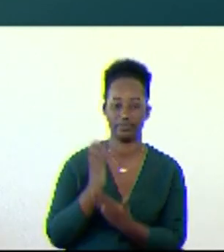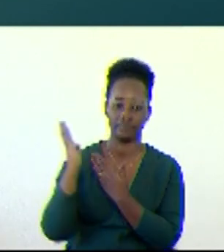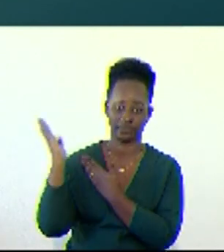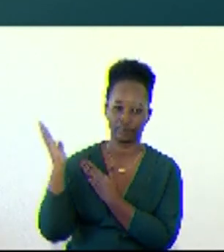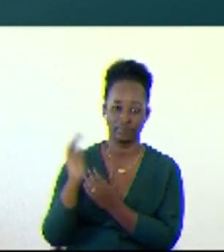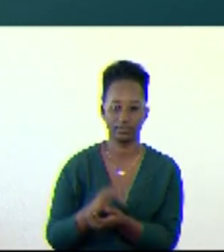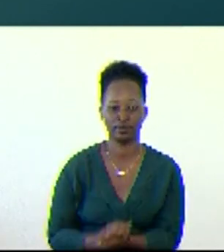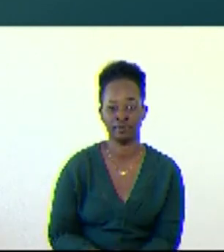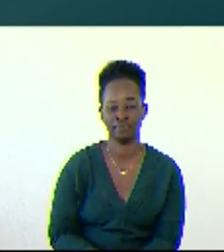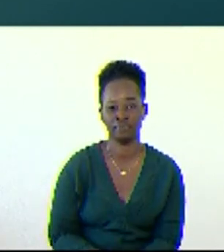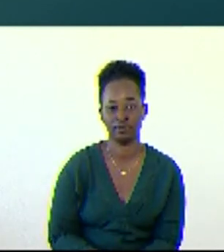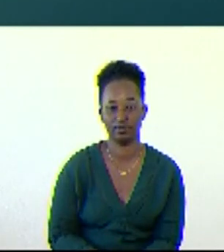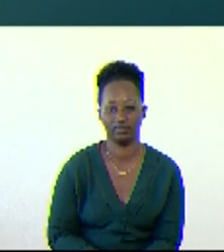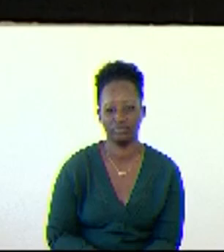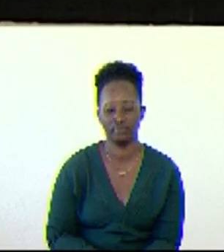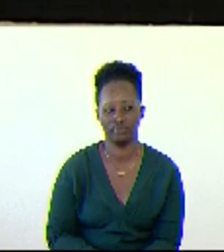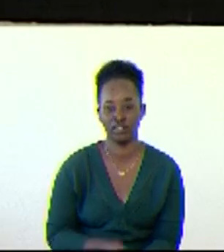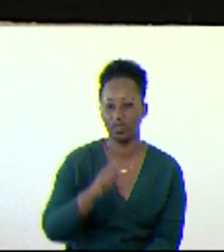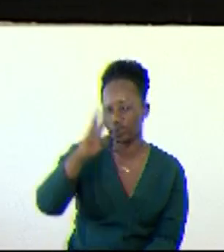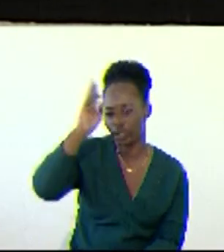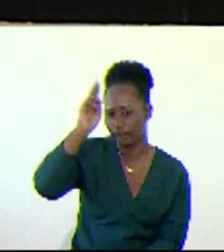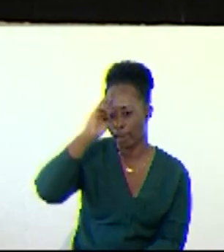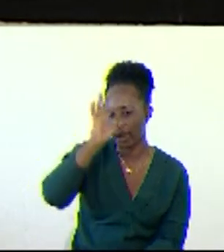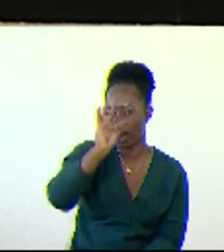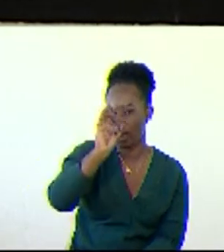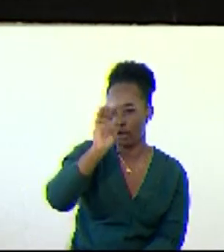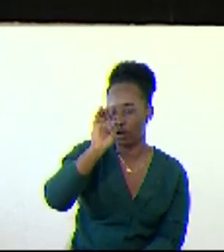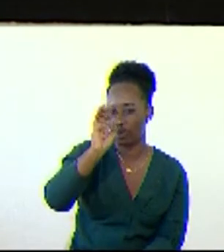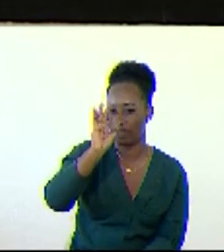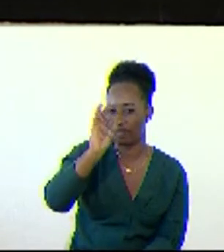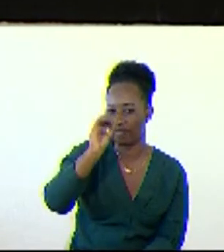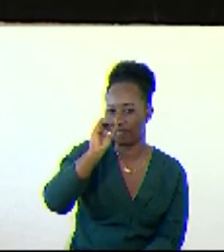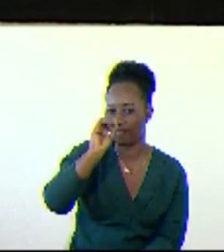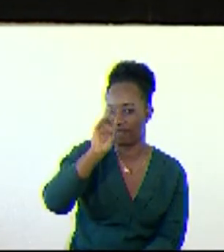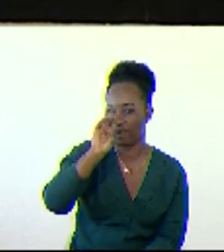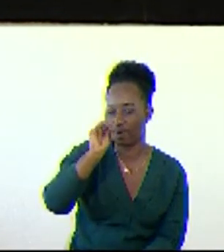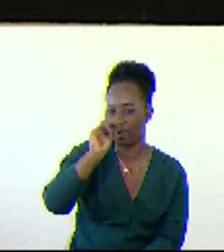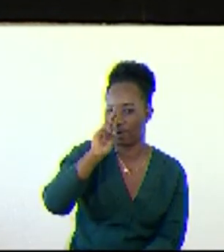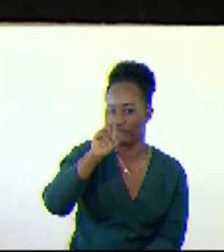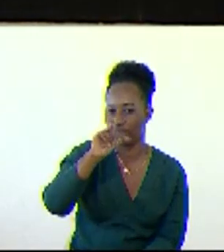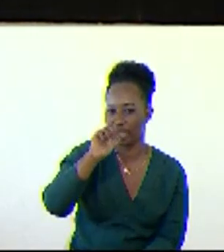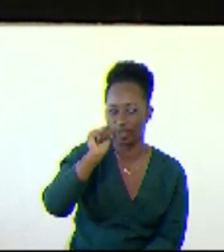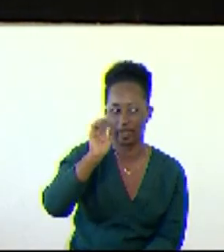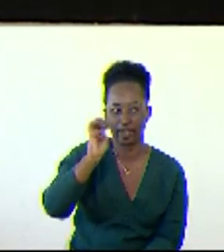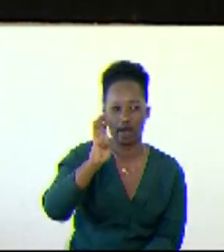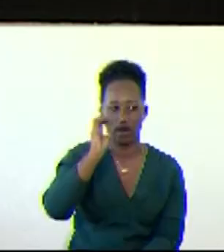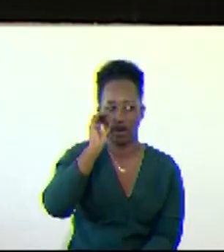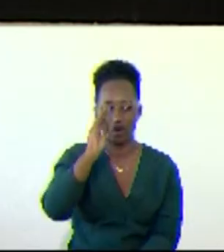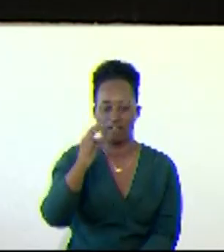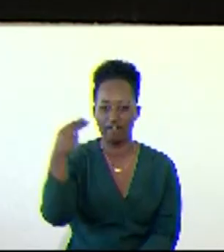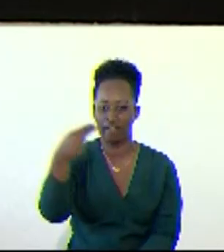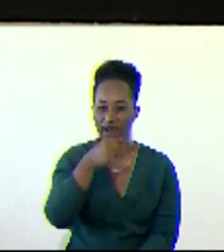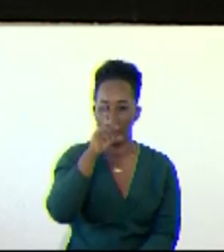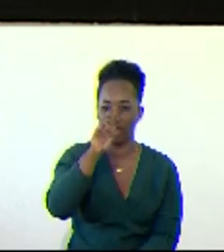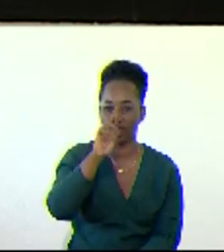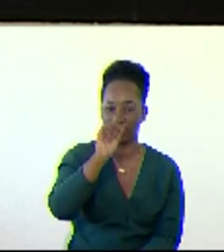with phenyl-hydrazine. You remember the formula of phenyl-hydrazine? I'm very sure you do. And here we